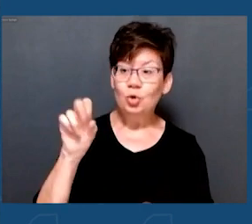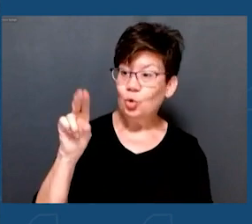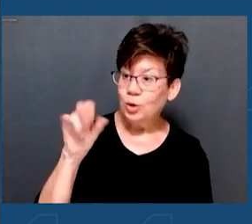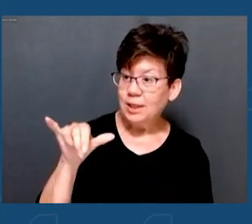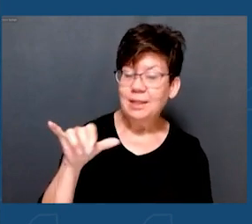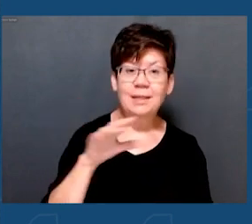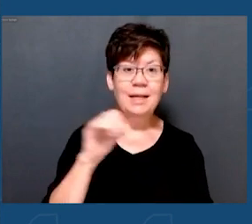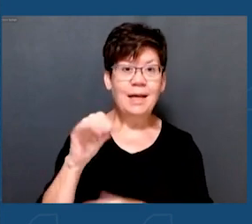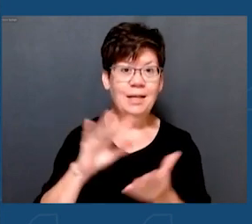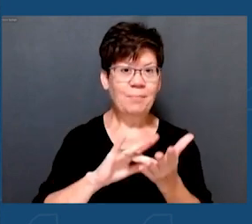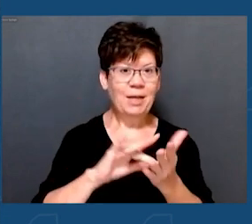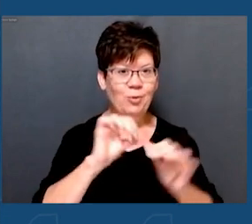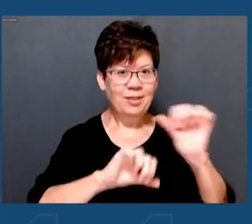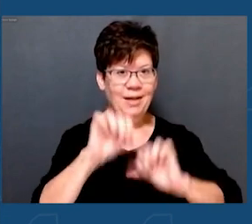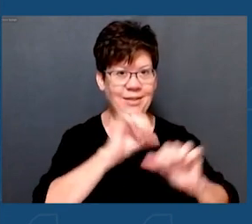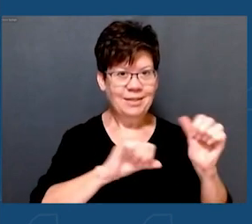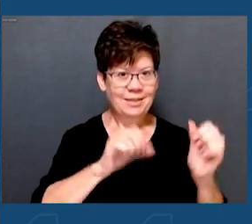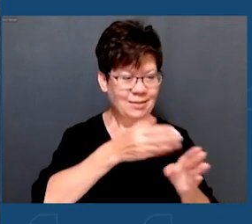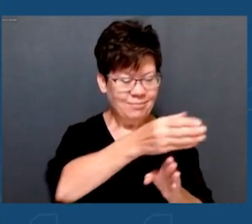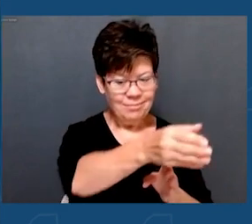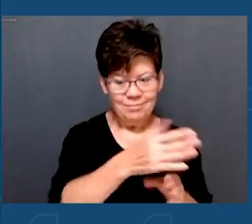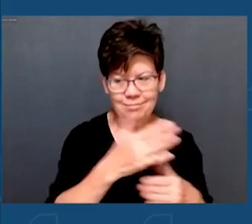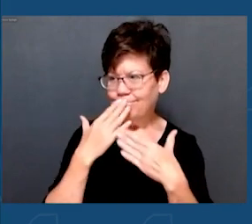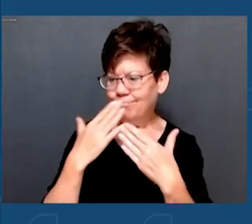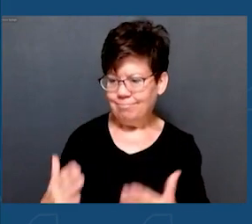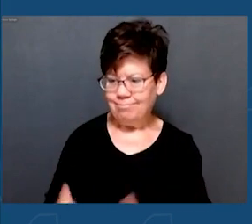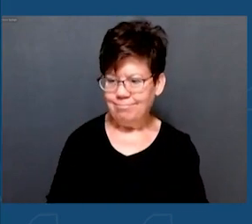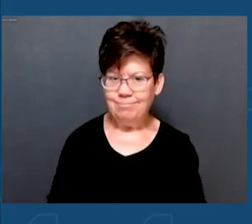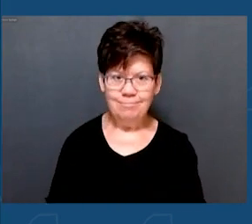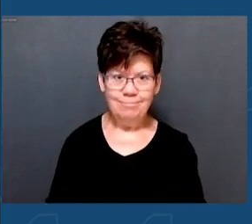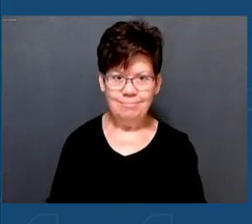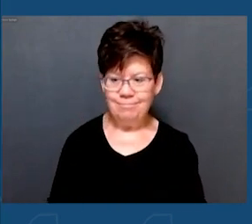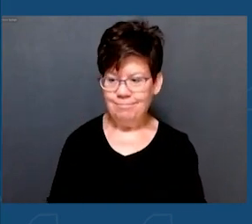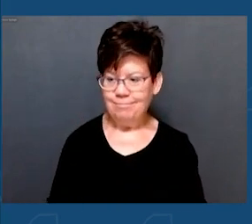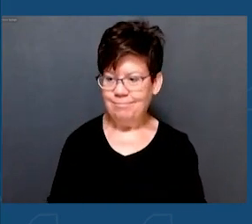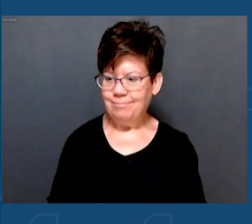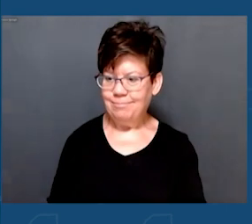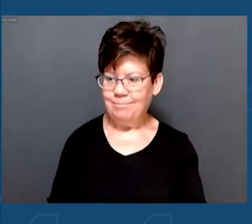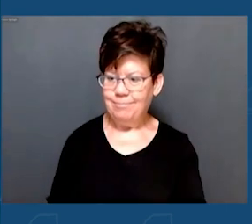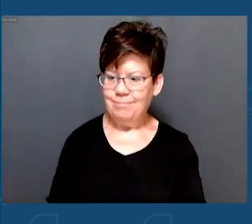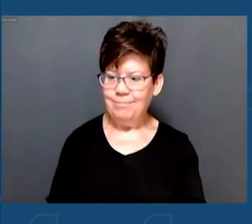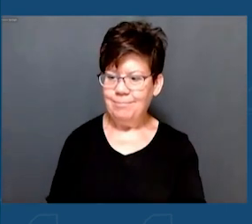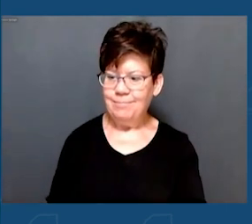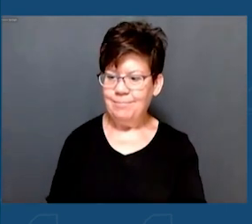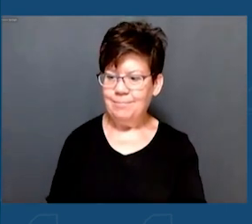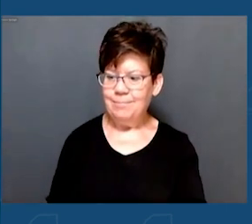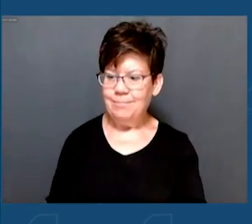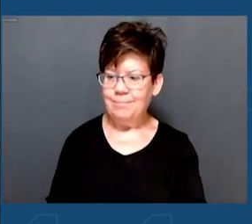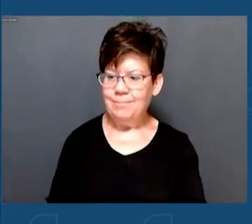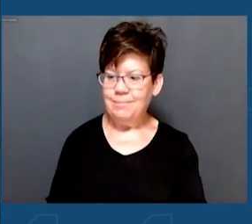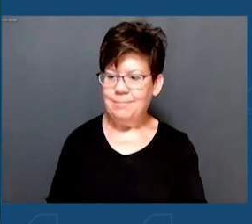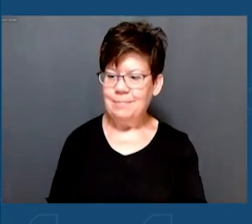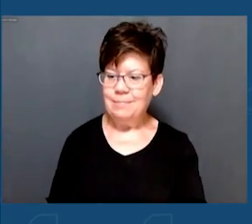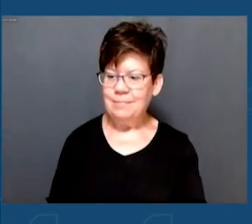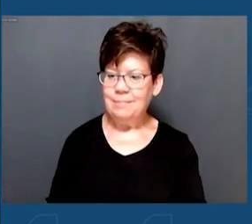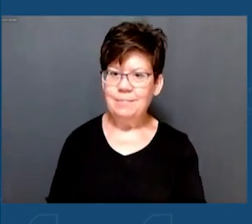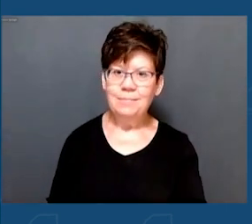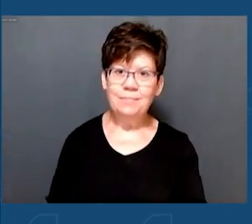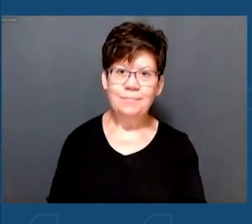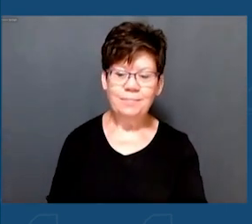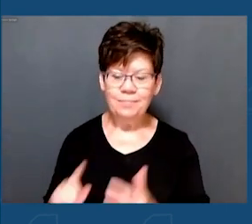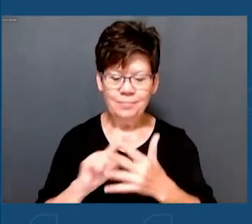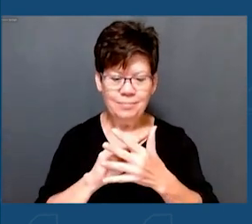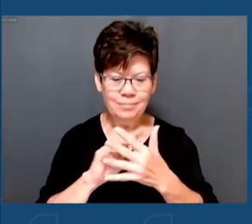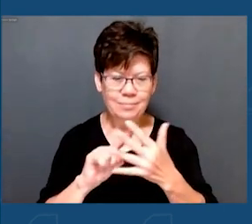sciences. I want to recognize Senator May and Senator Mannion, who are here with us, Assemblyman Sturpey, and I